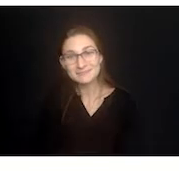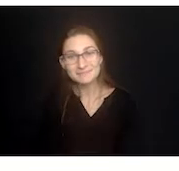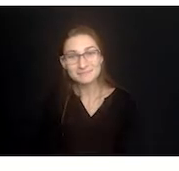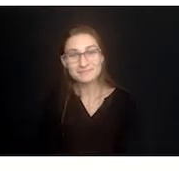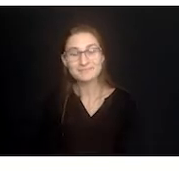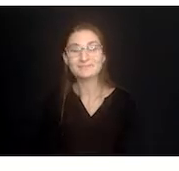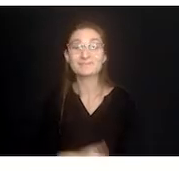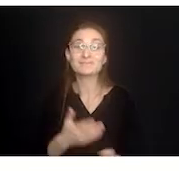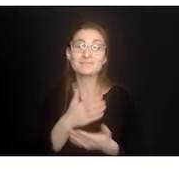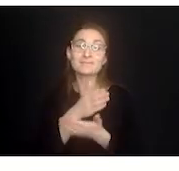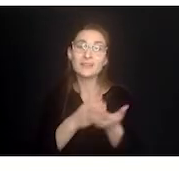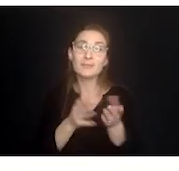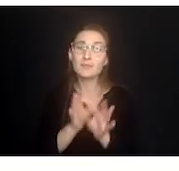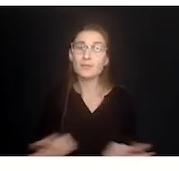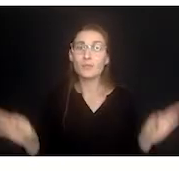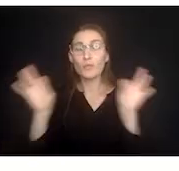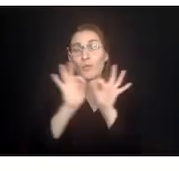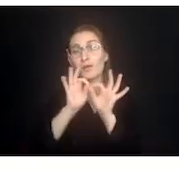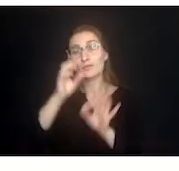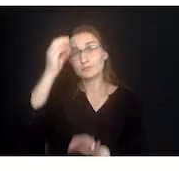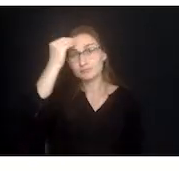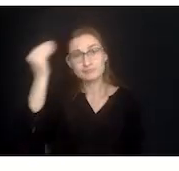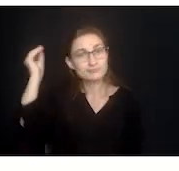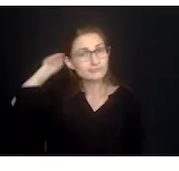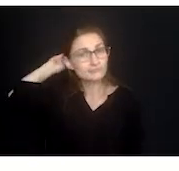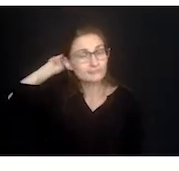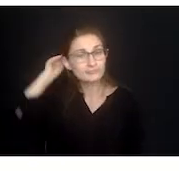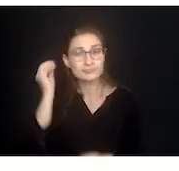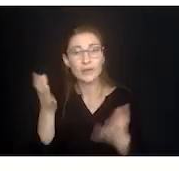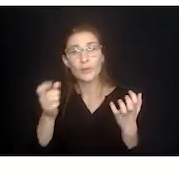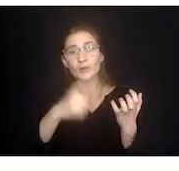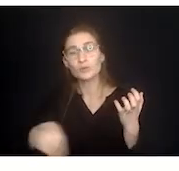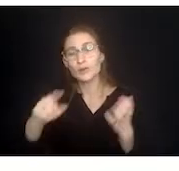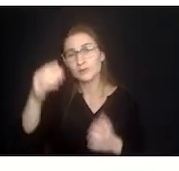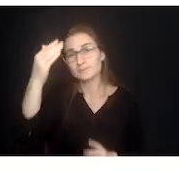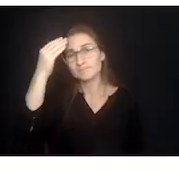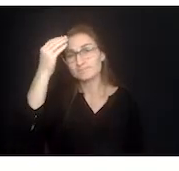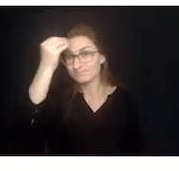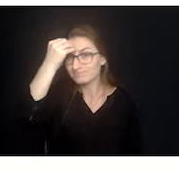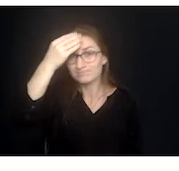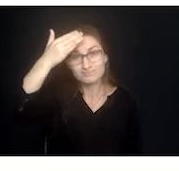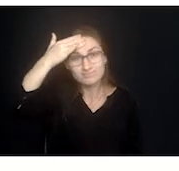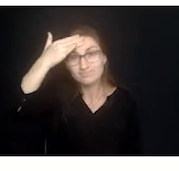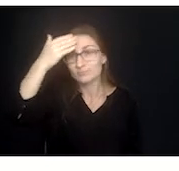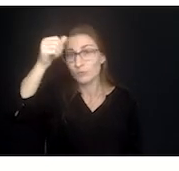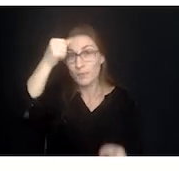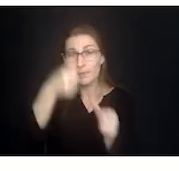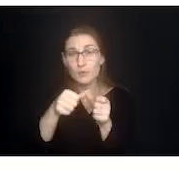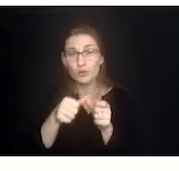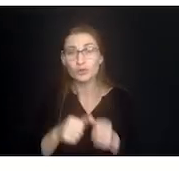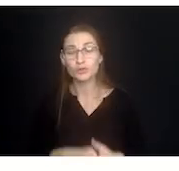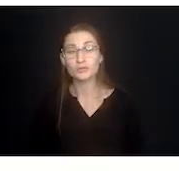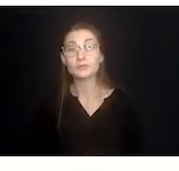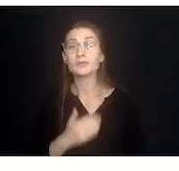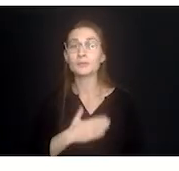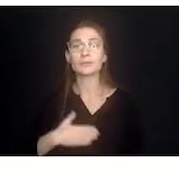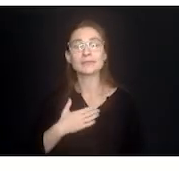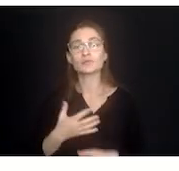So, my fellow parents, some important things that I really want you to